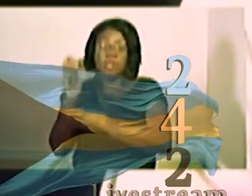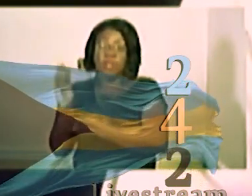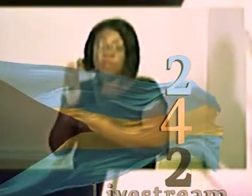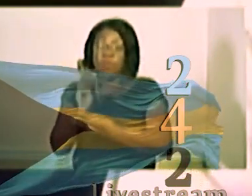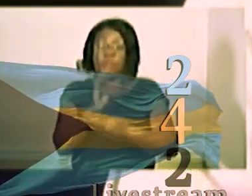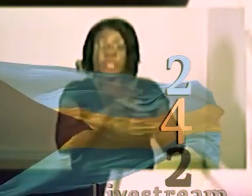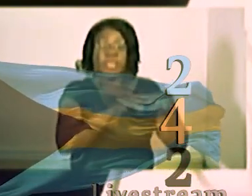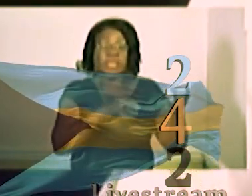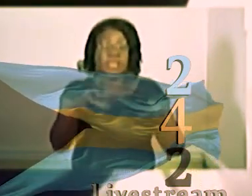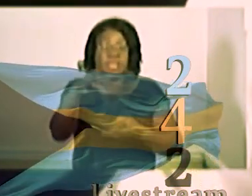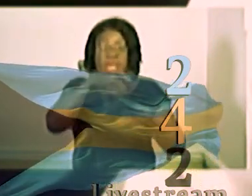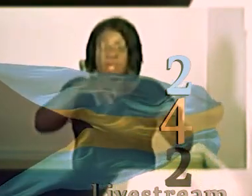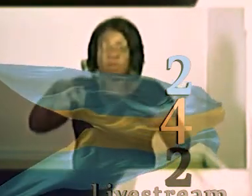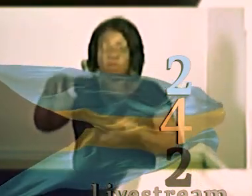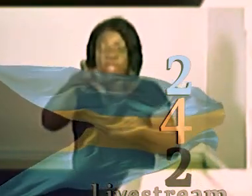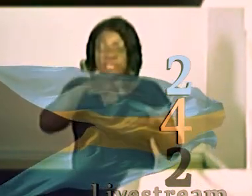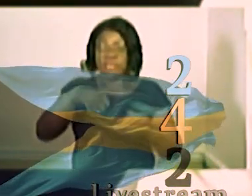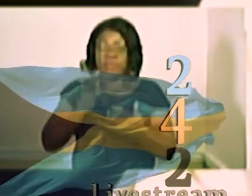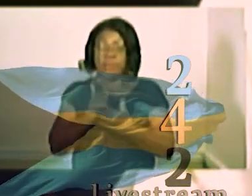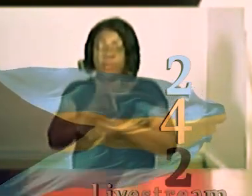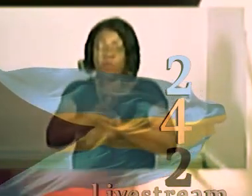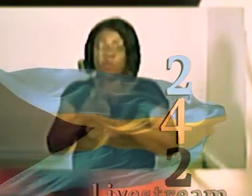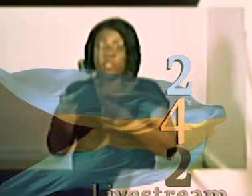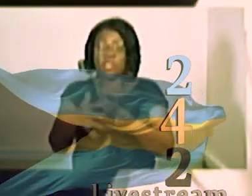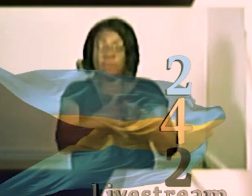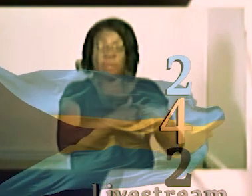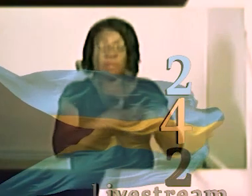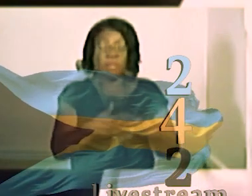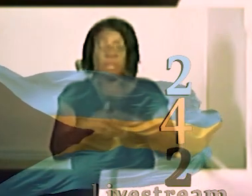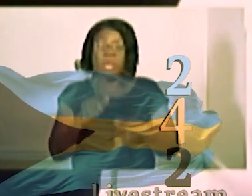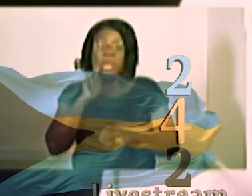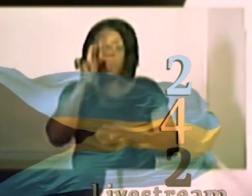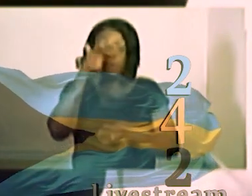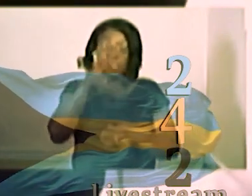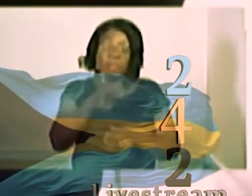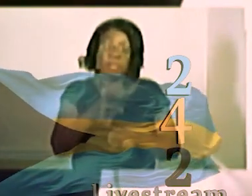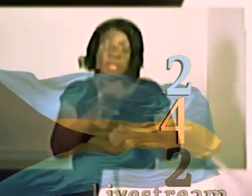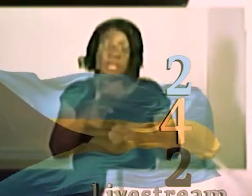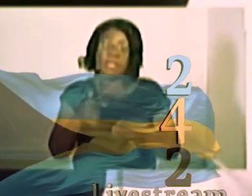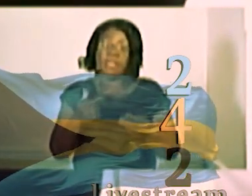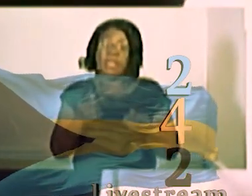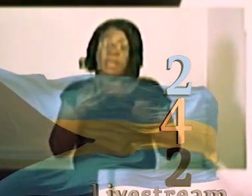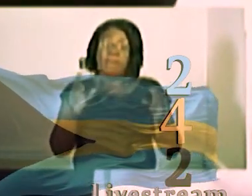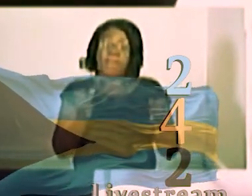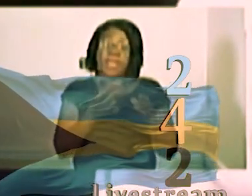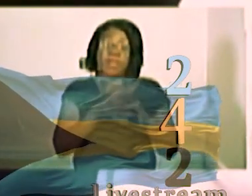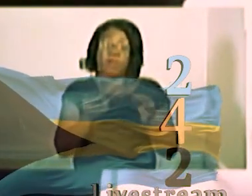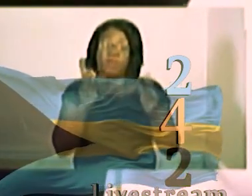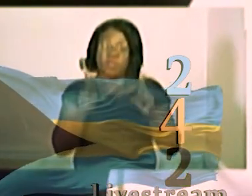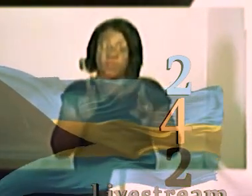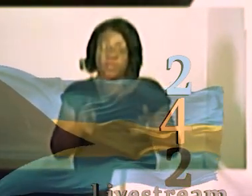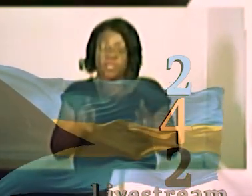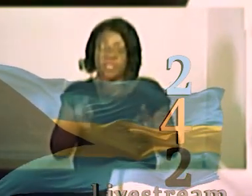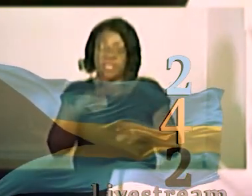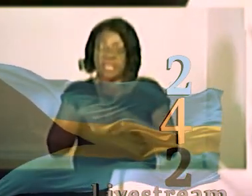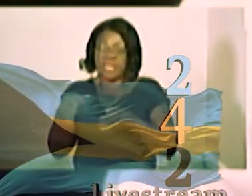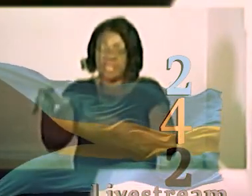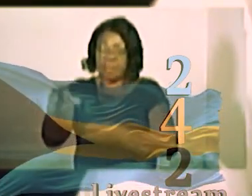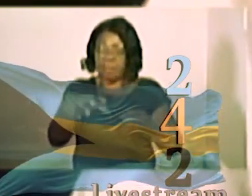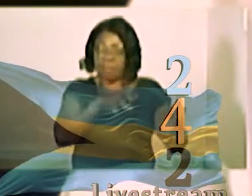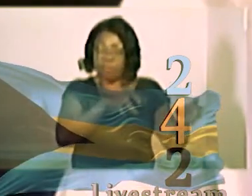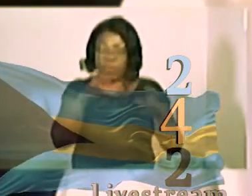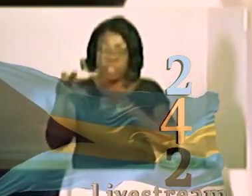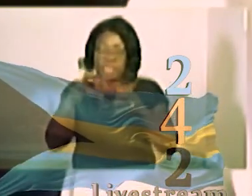protests that have been happening across the United States. And if you look at those protests, many of those individuals are without masks and there's no